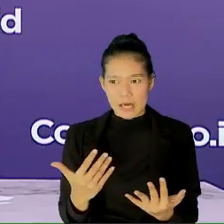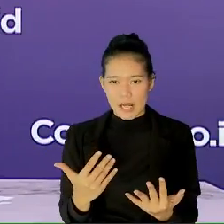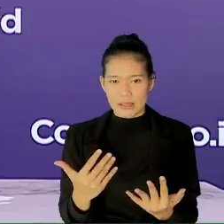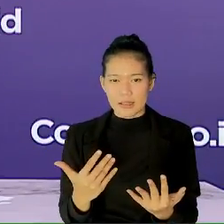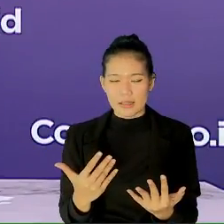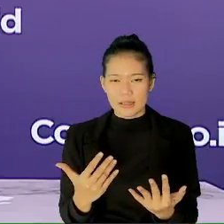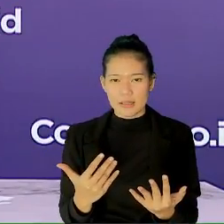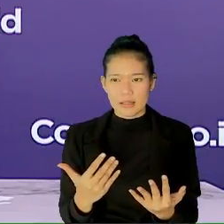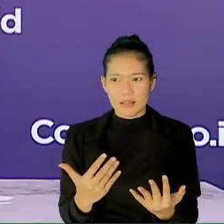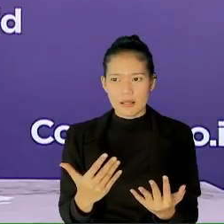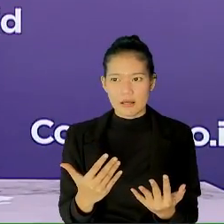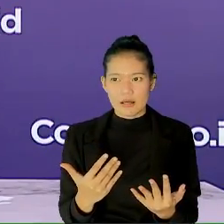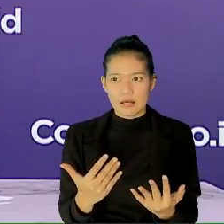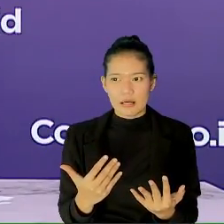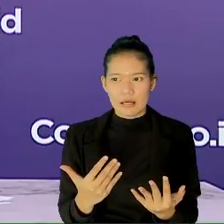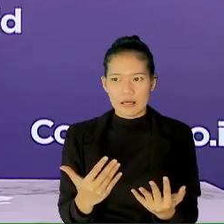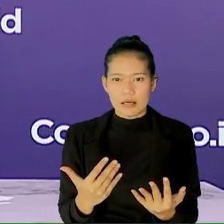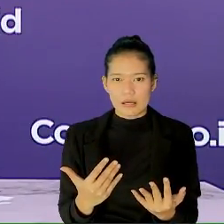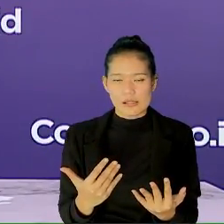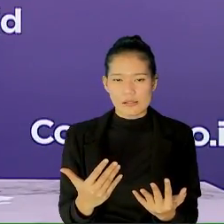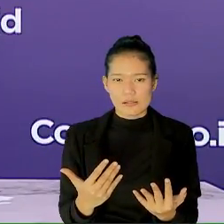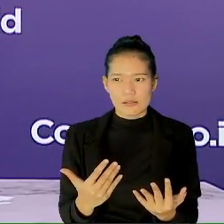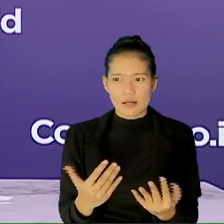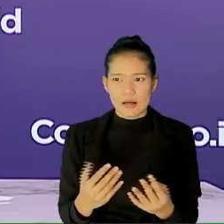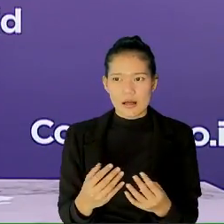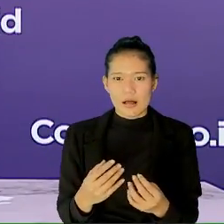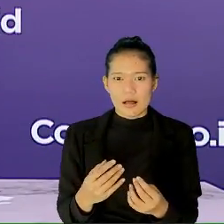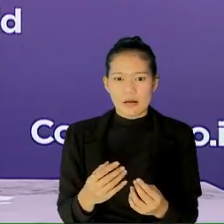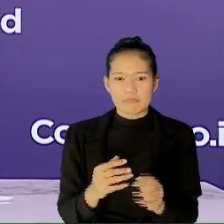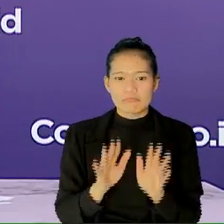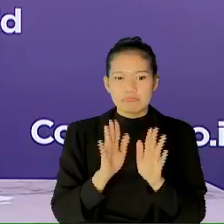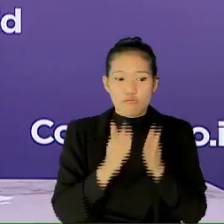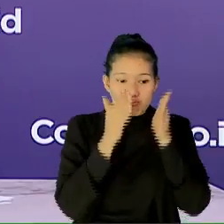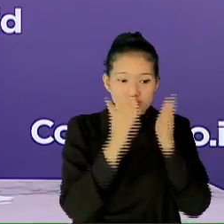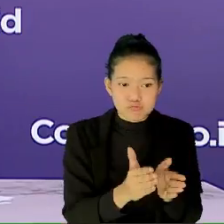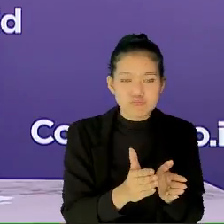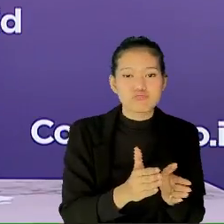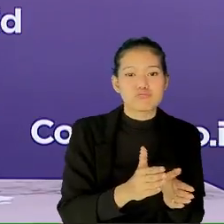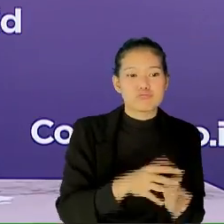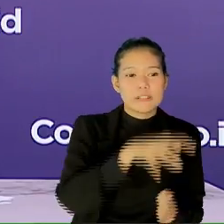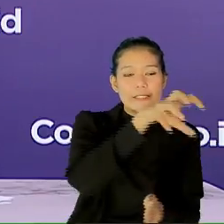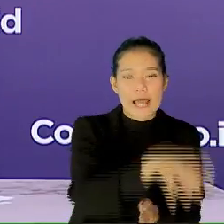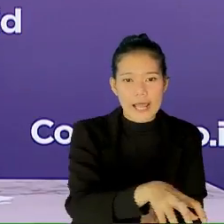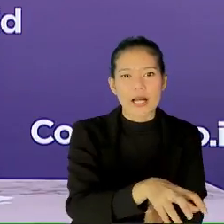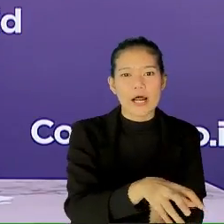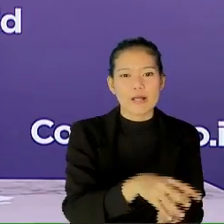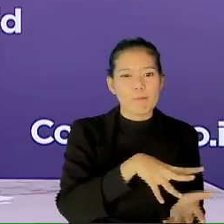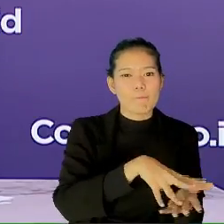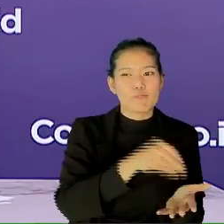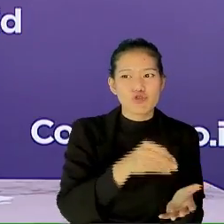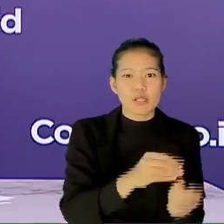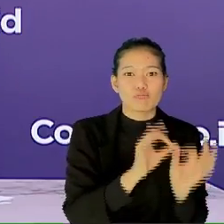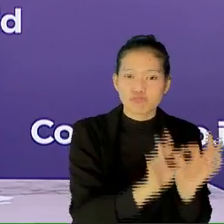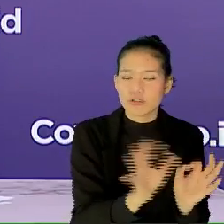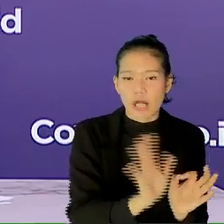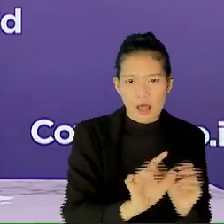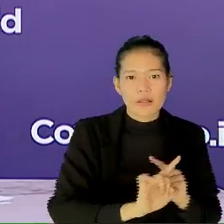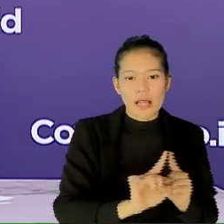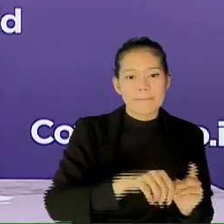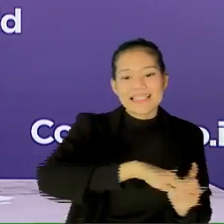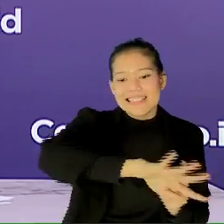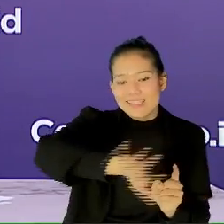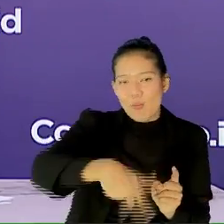the areas that have strong resources and health system, but we want to make